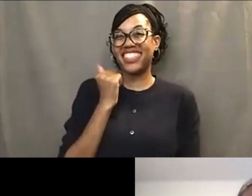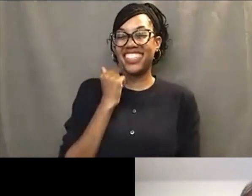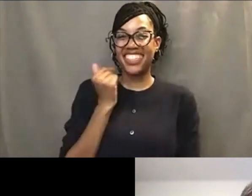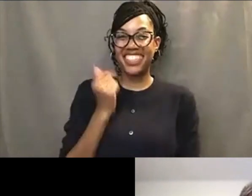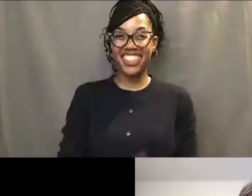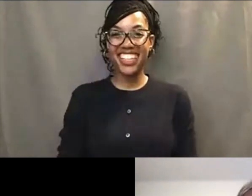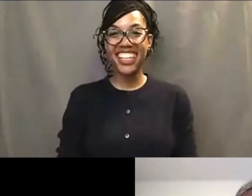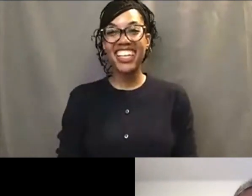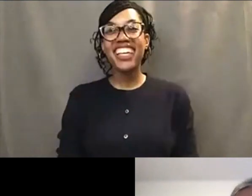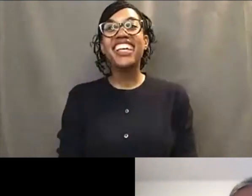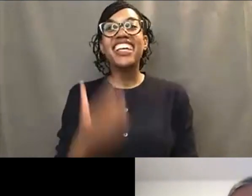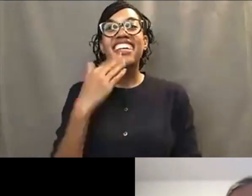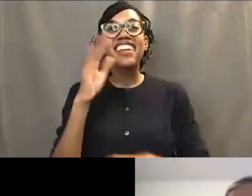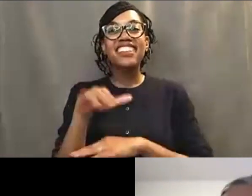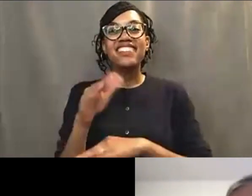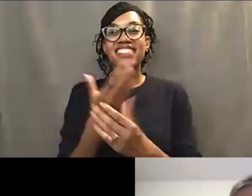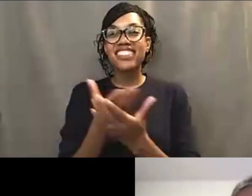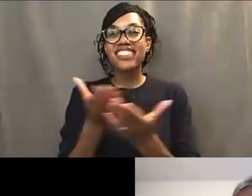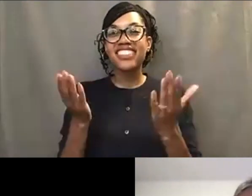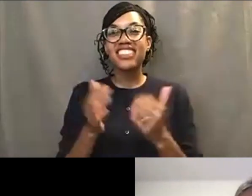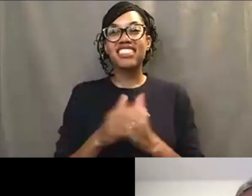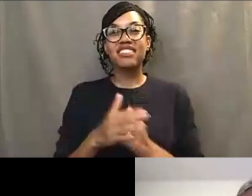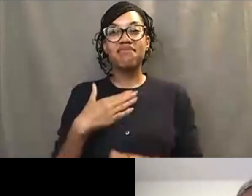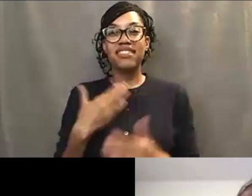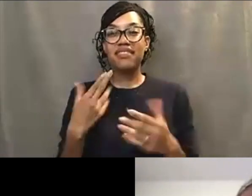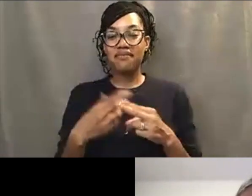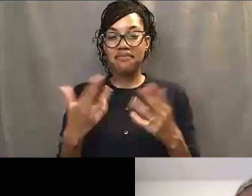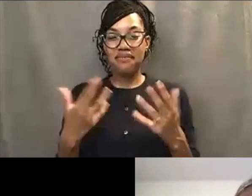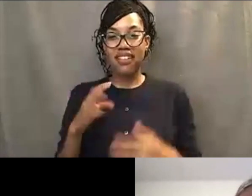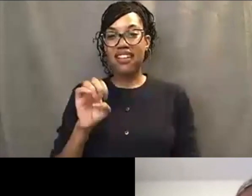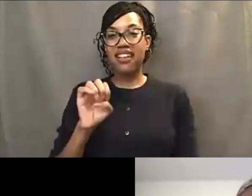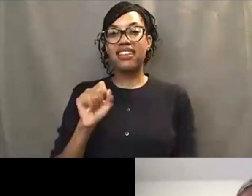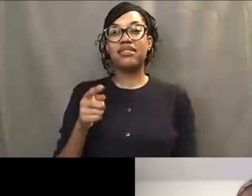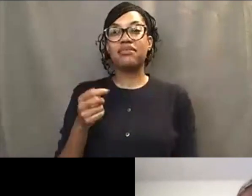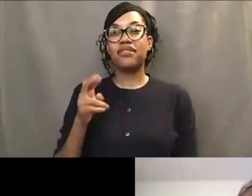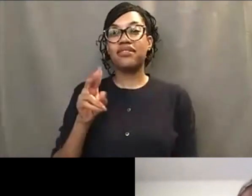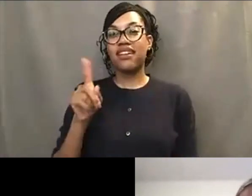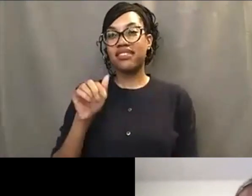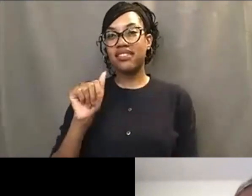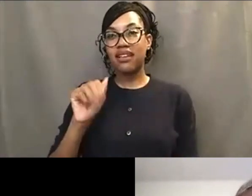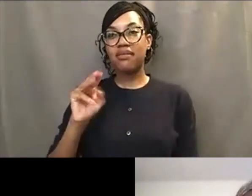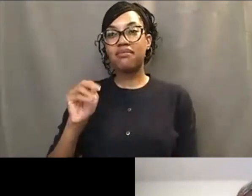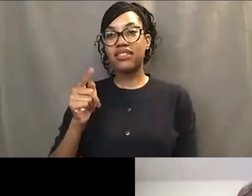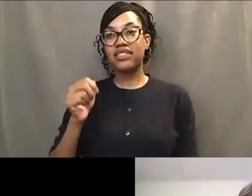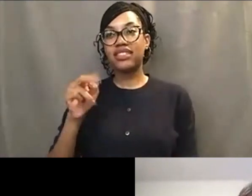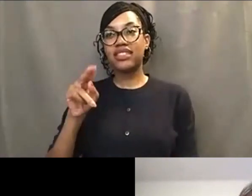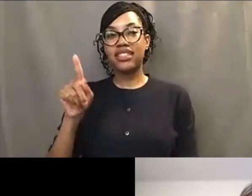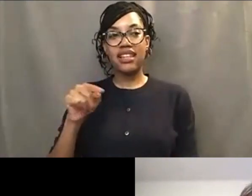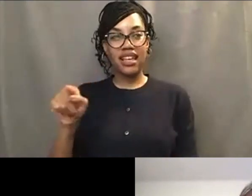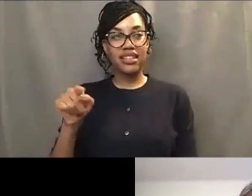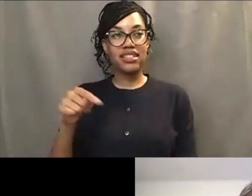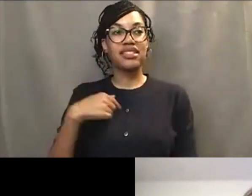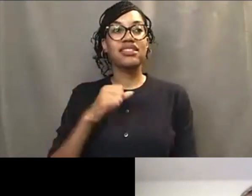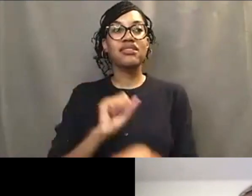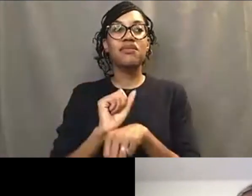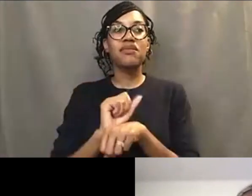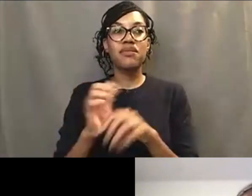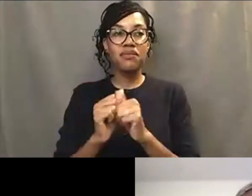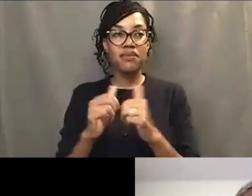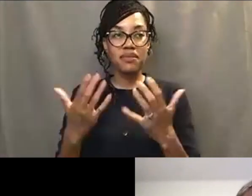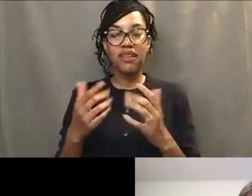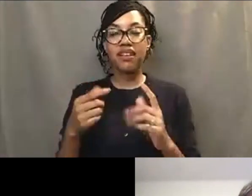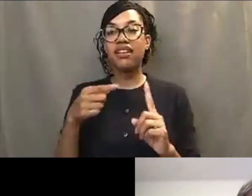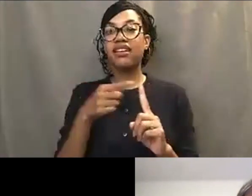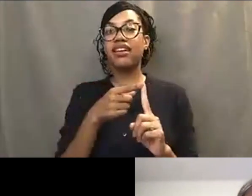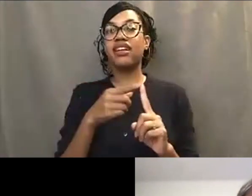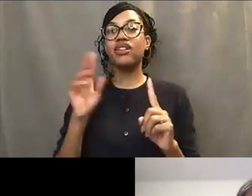Good evening, everyone. My name is Esperanza Martinez again, and I am the community school coach with United Teachers Los Angeles.